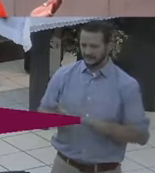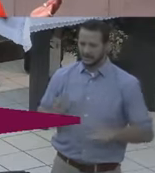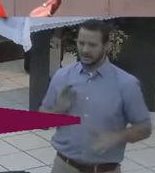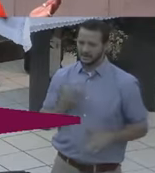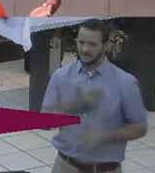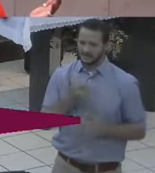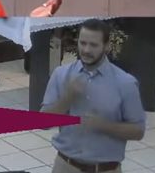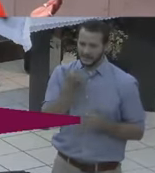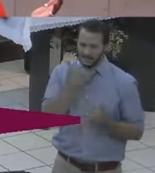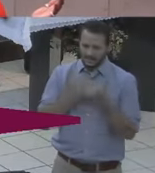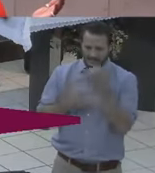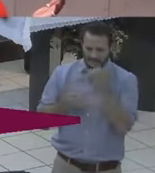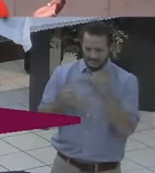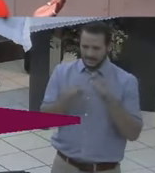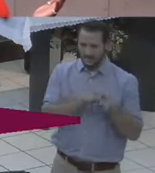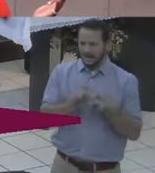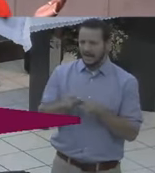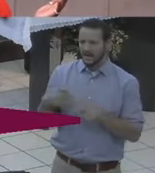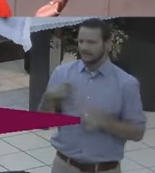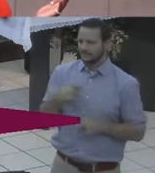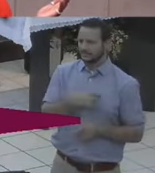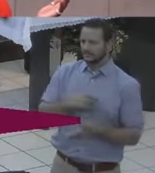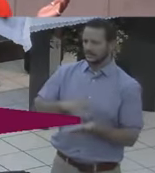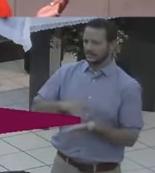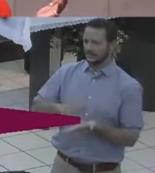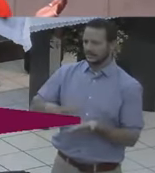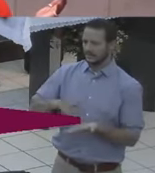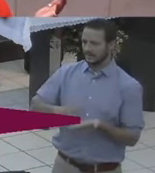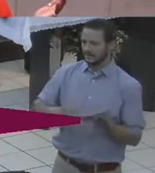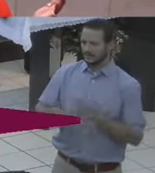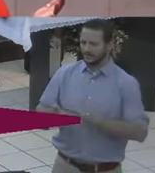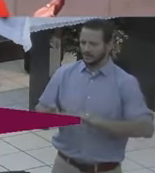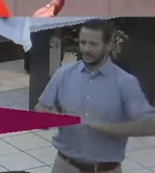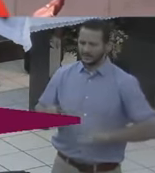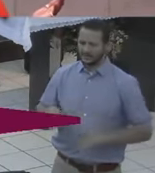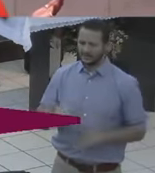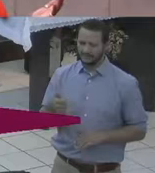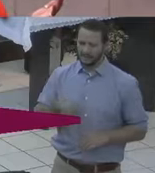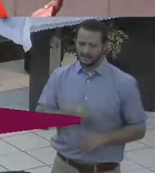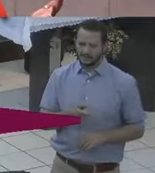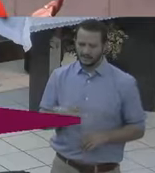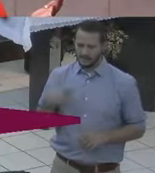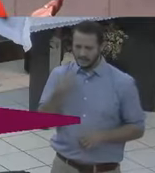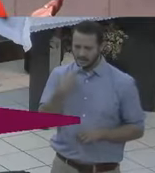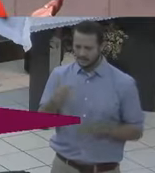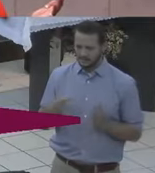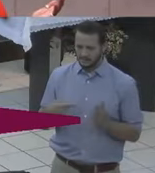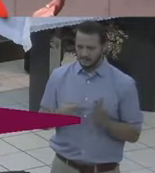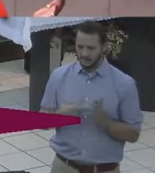us our debts as we forgive our